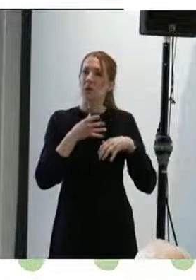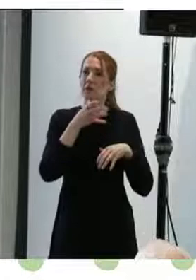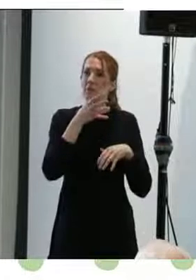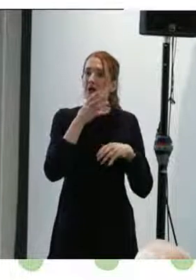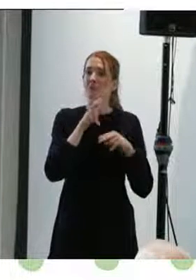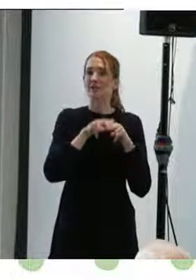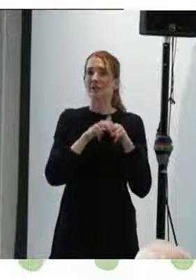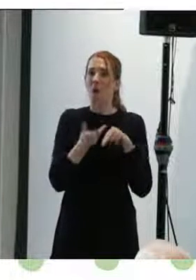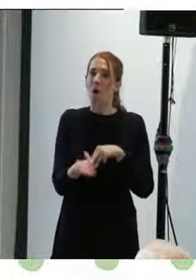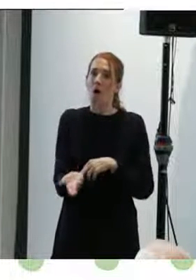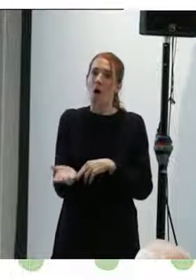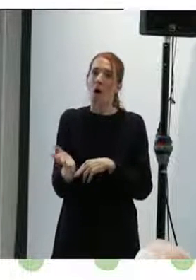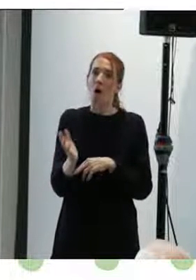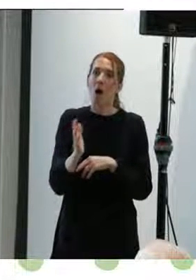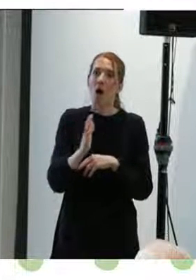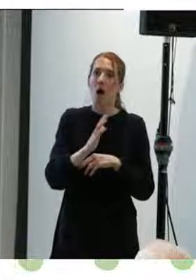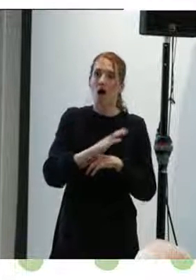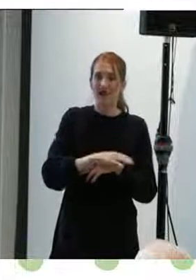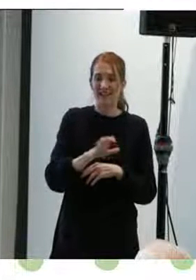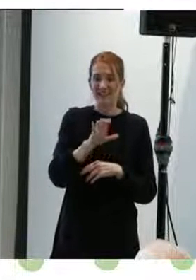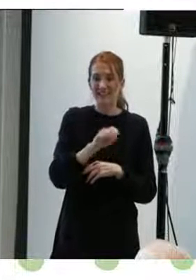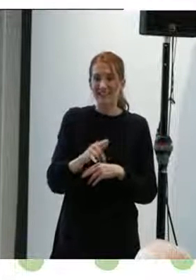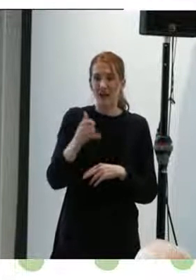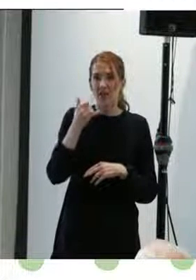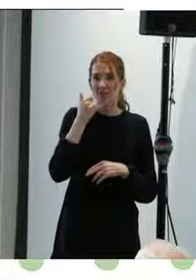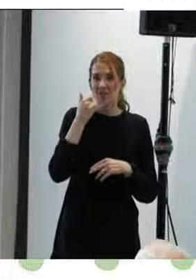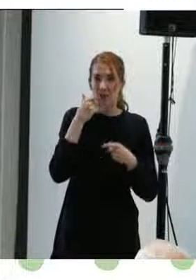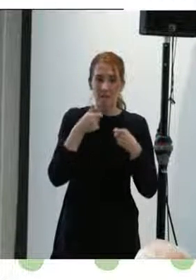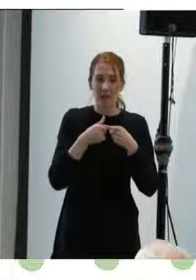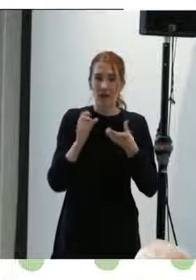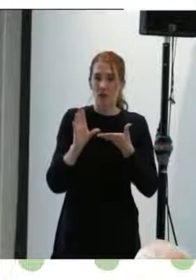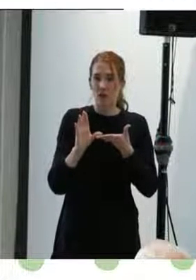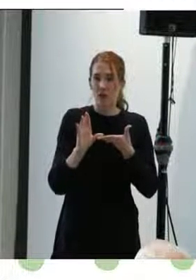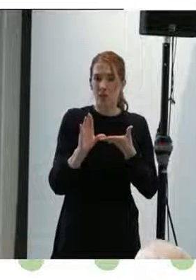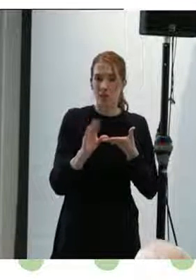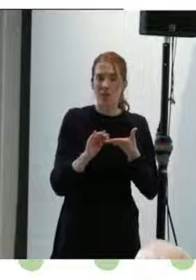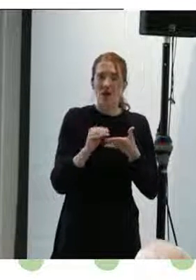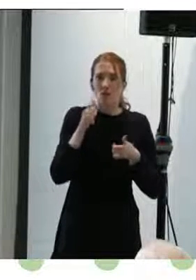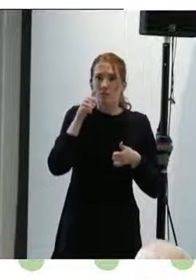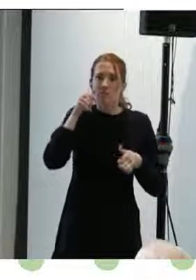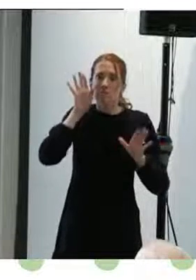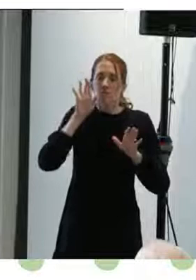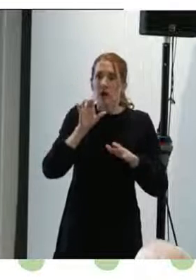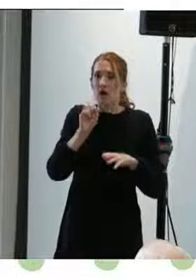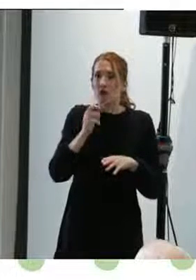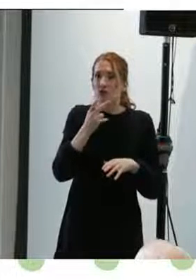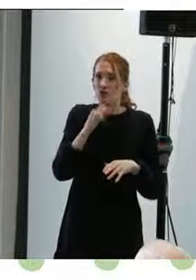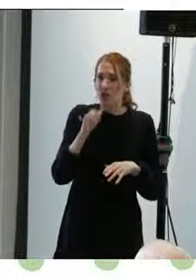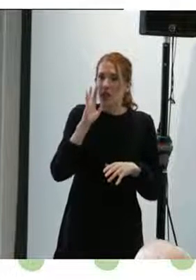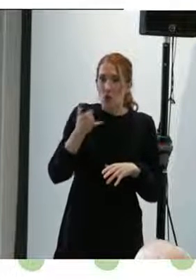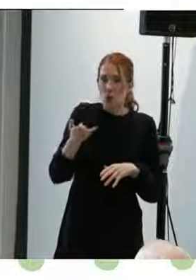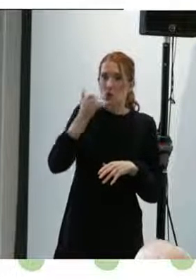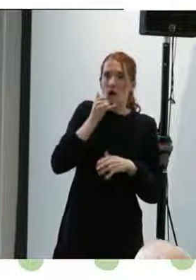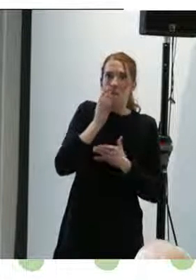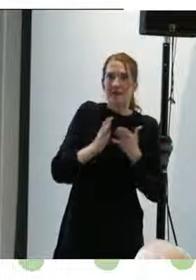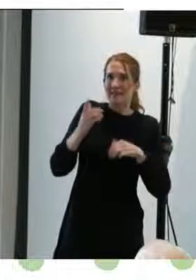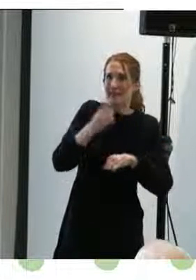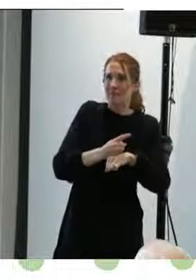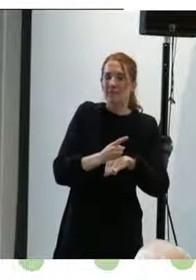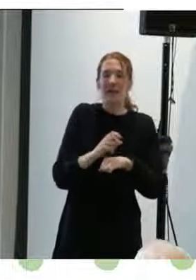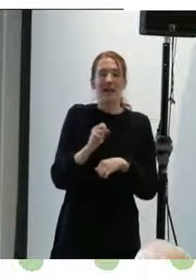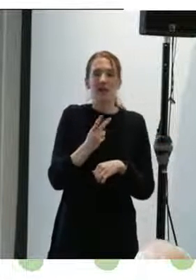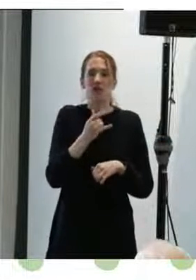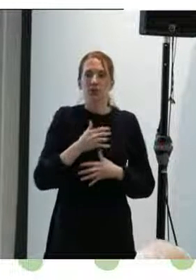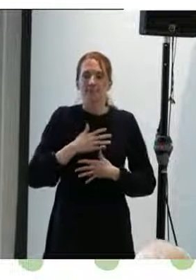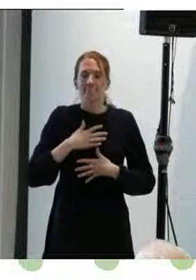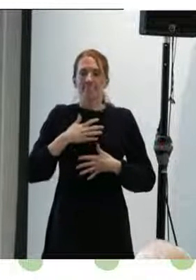waiting. As soon as her cell phone would go dead, she'd freak out, saying Shelley's gonna call me one day. And Shelley pauses, steeling herself against this pain